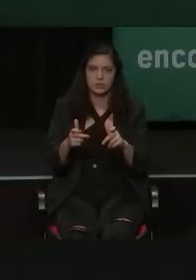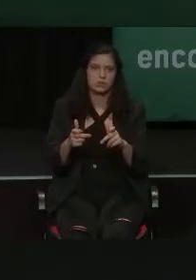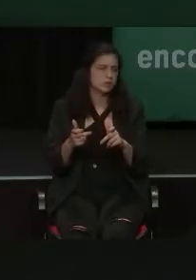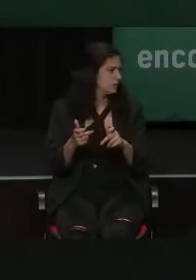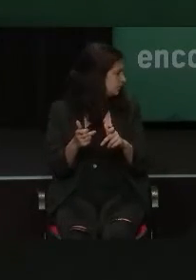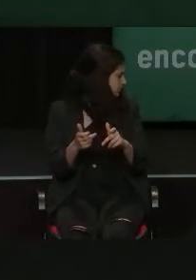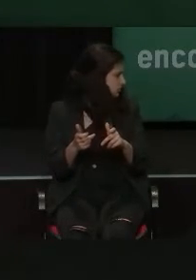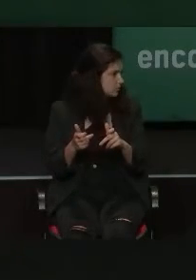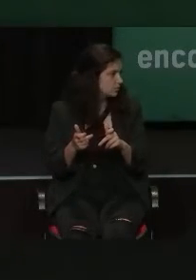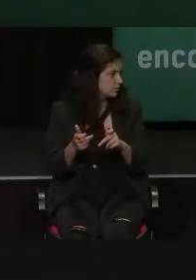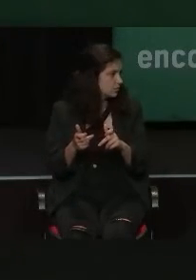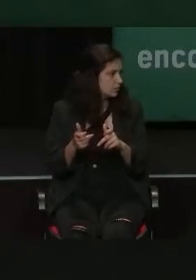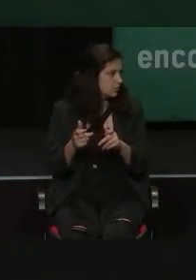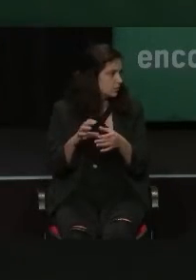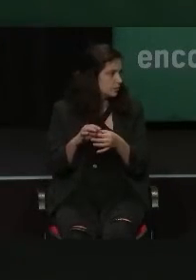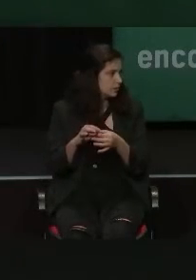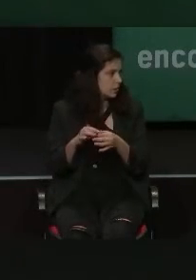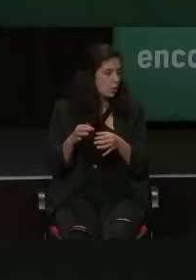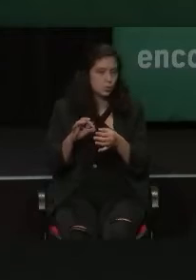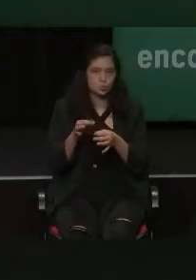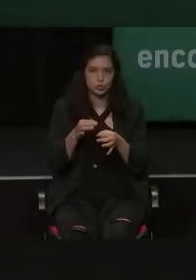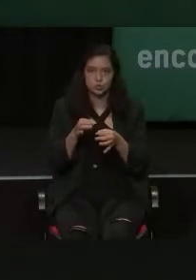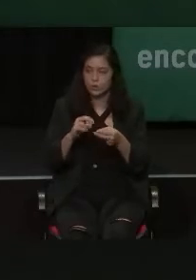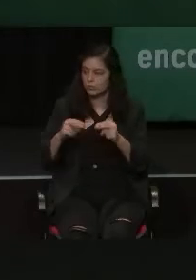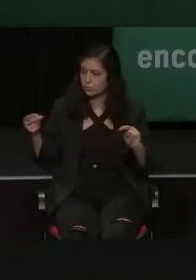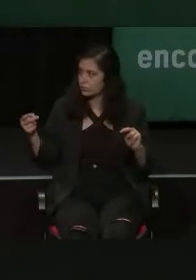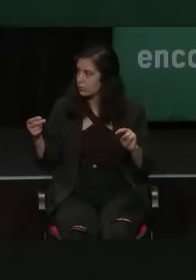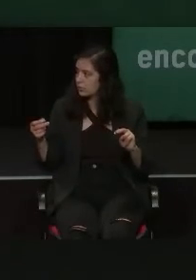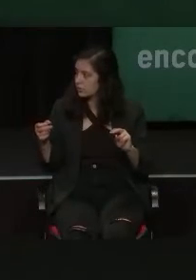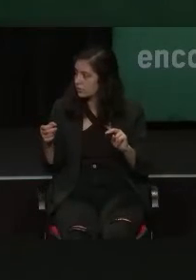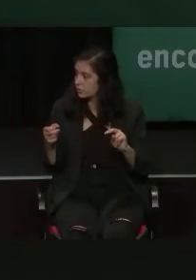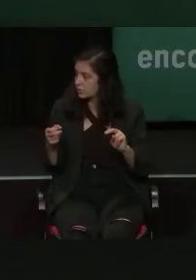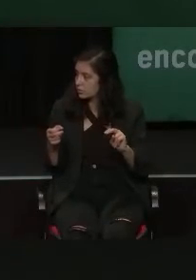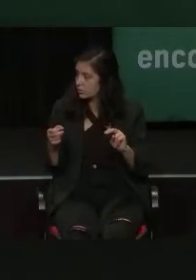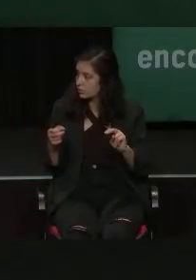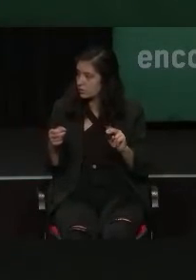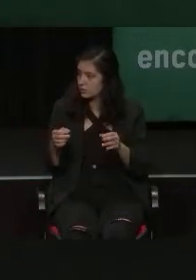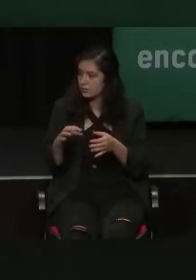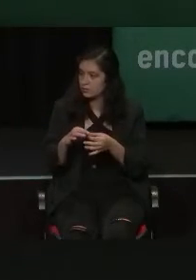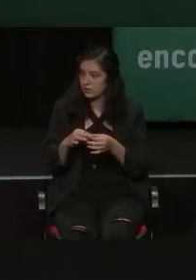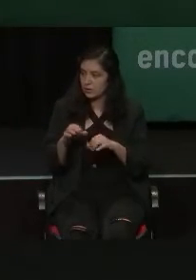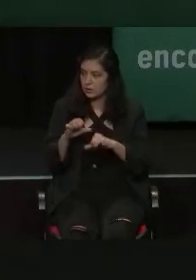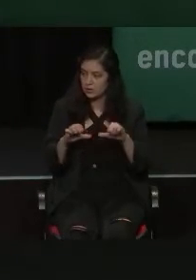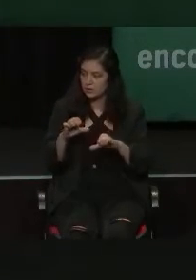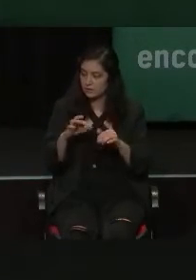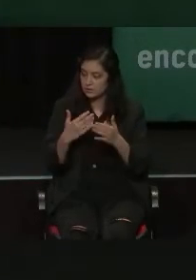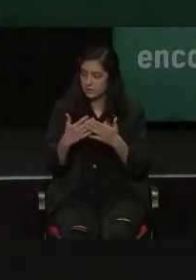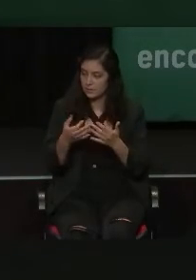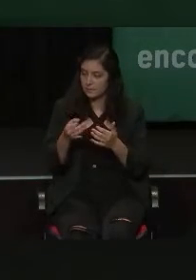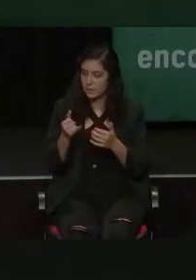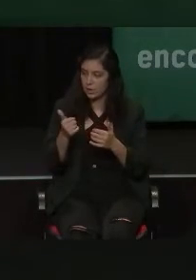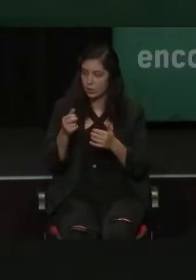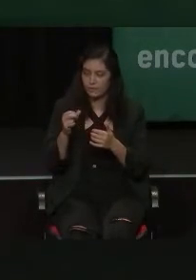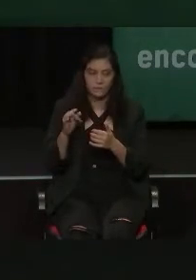and is a dynamic and multicellular process. At clinical Por level, exemplo, a nível biofilms can